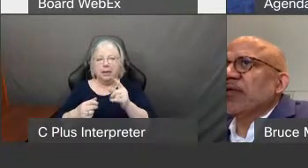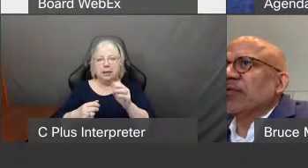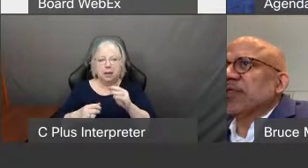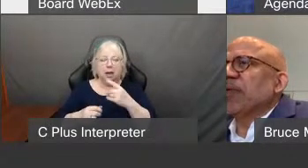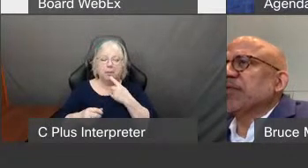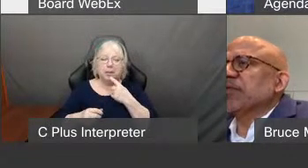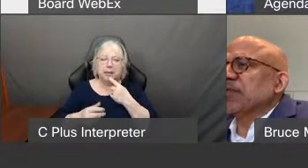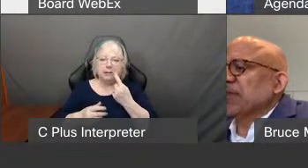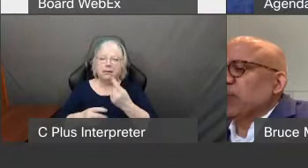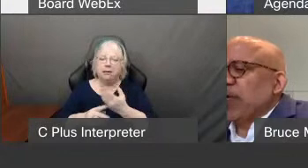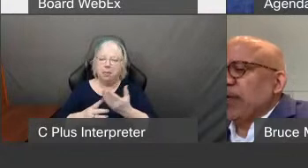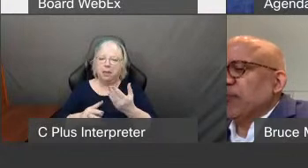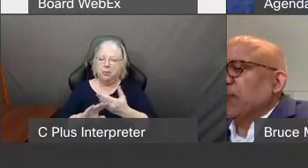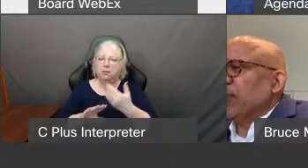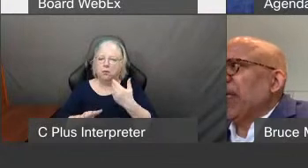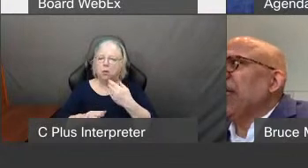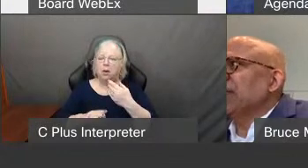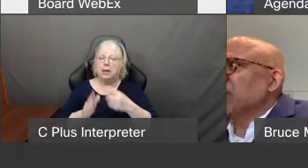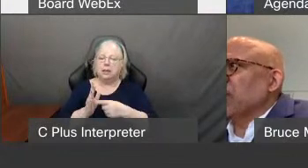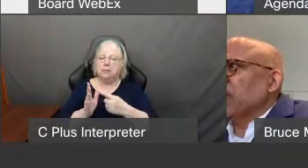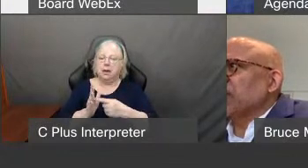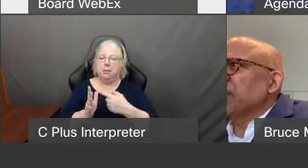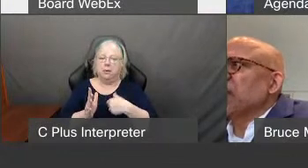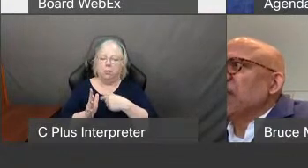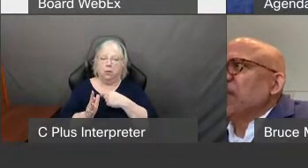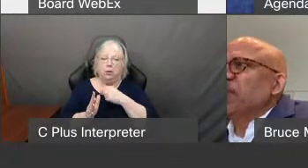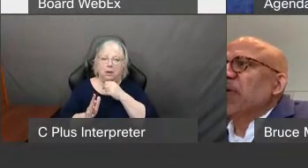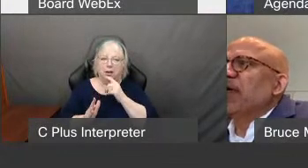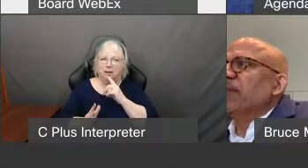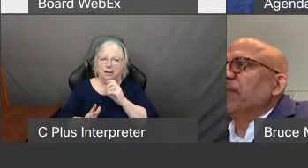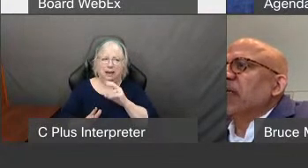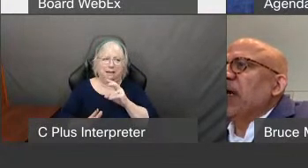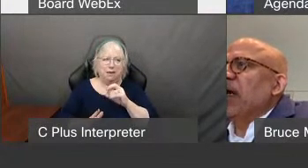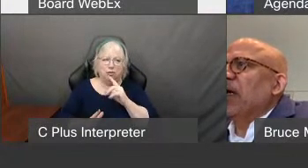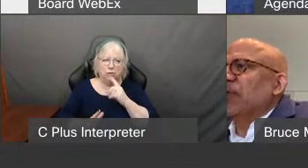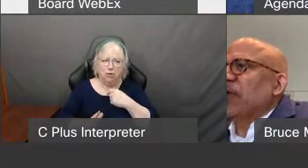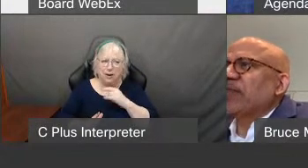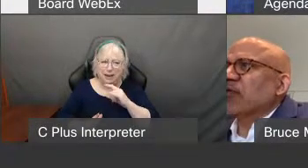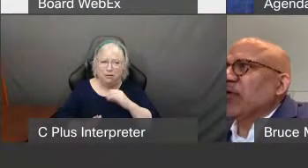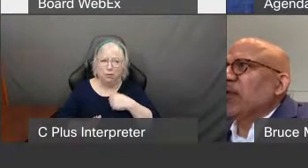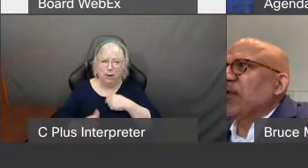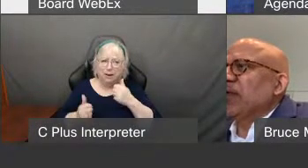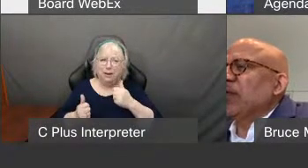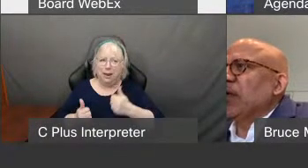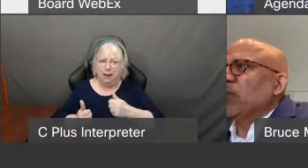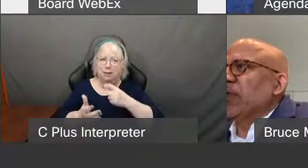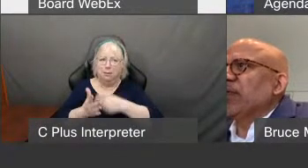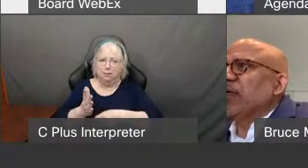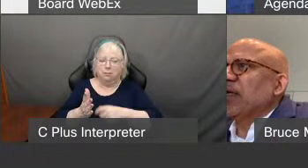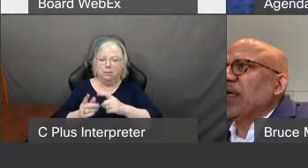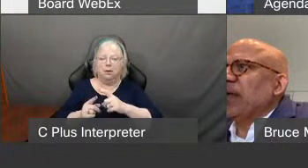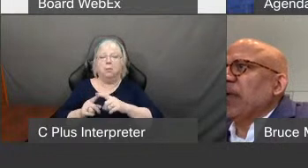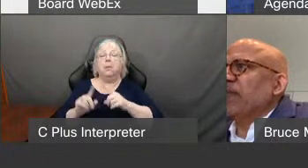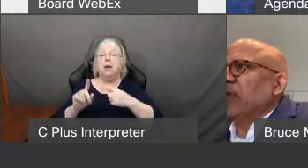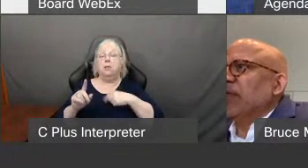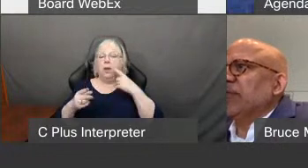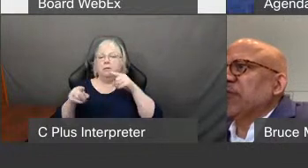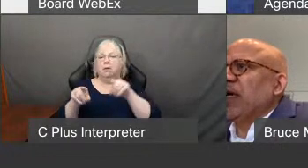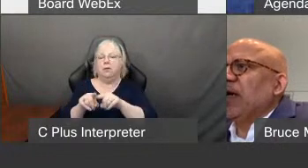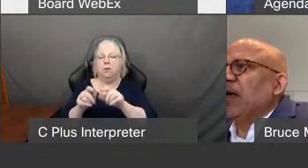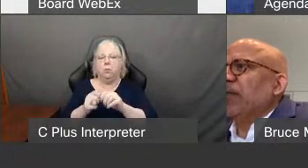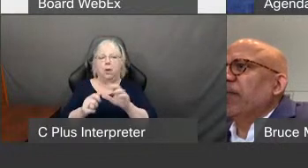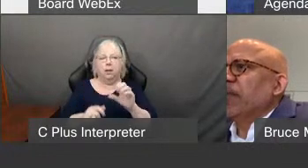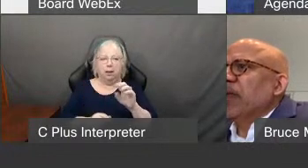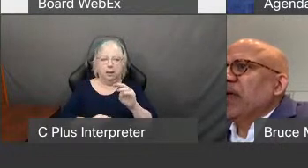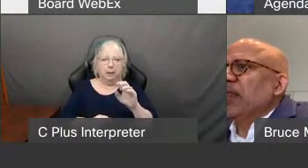that in some instances we're not even sure we can charge, but we do have an agreement with Kamak